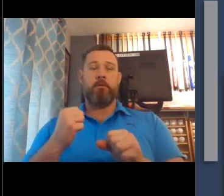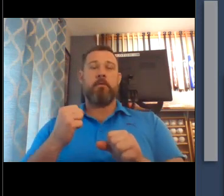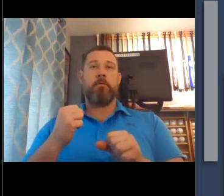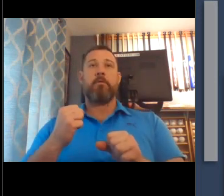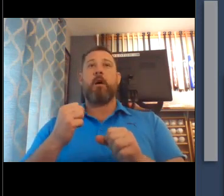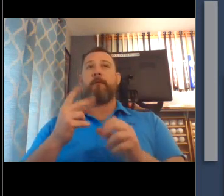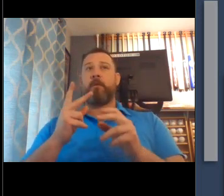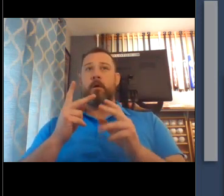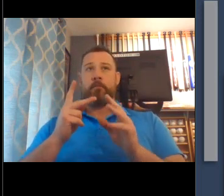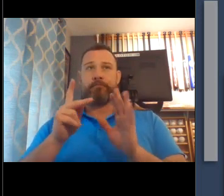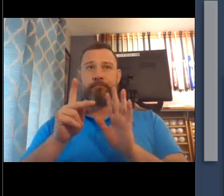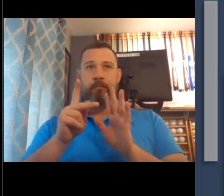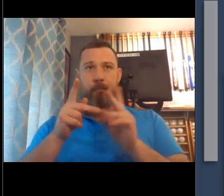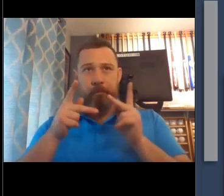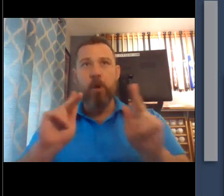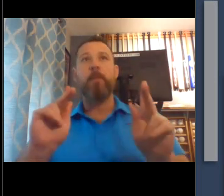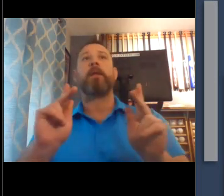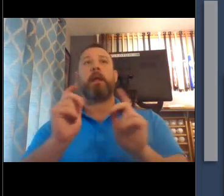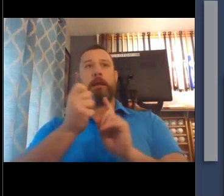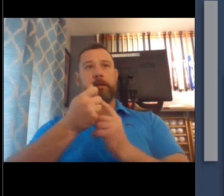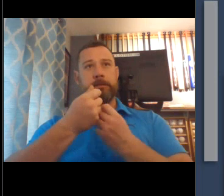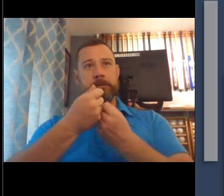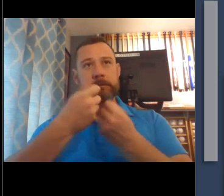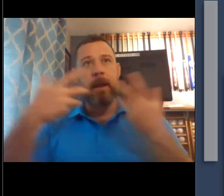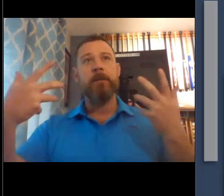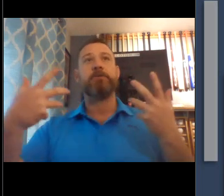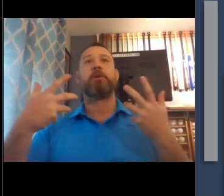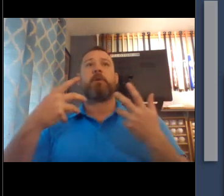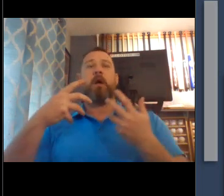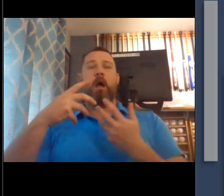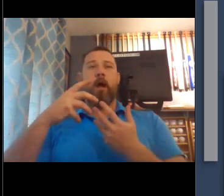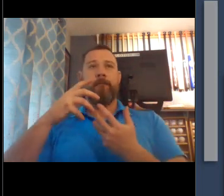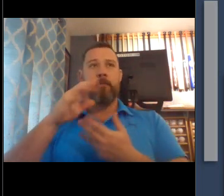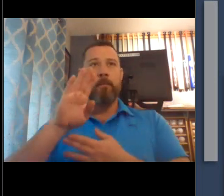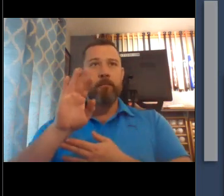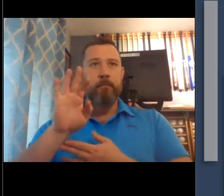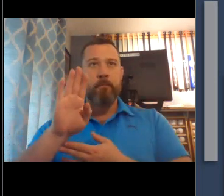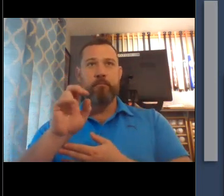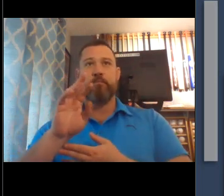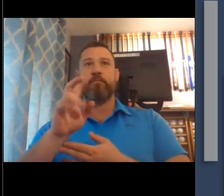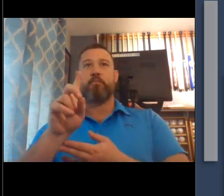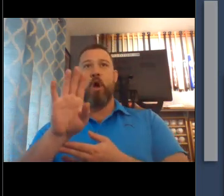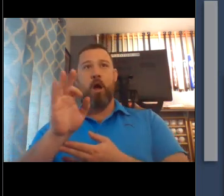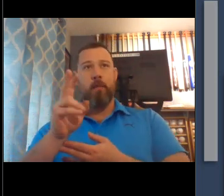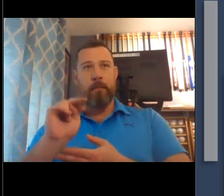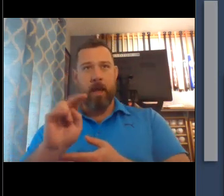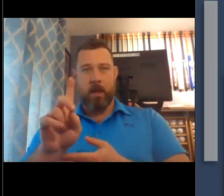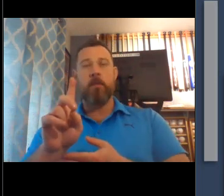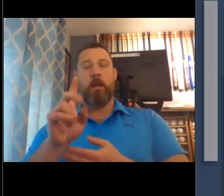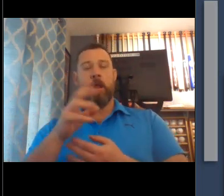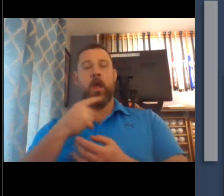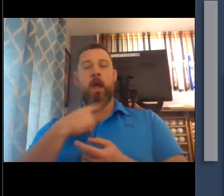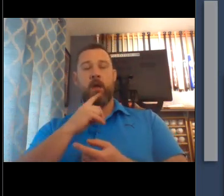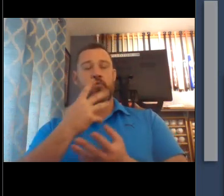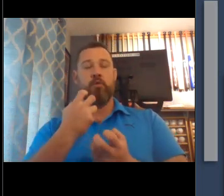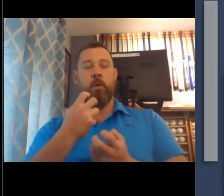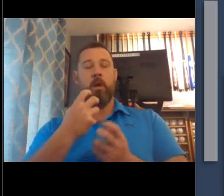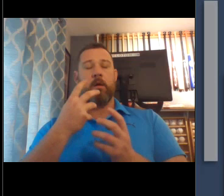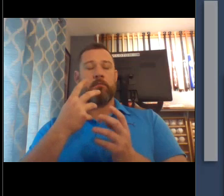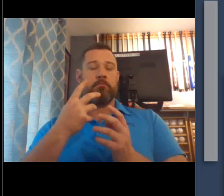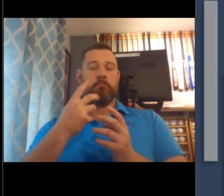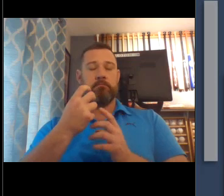permitting and just expansion of broadband. I want to really pull that out and talk about it, because this is something